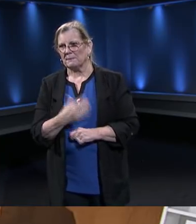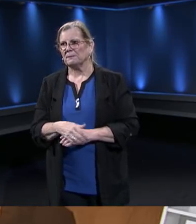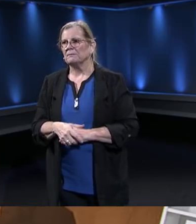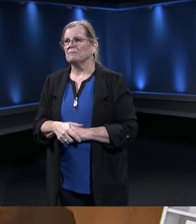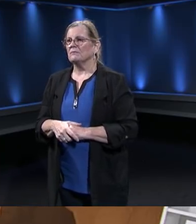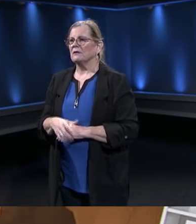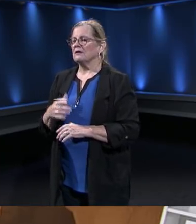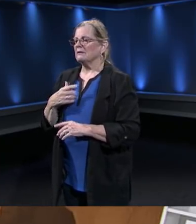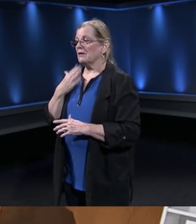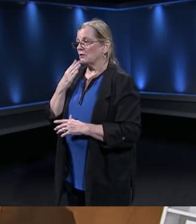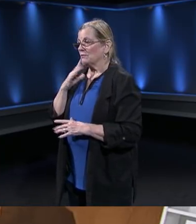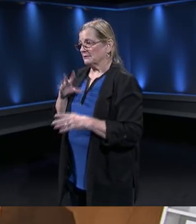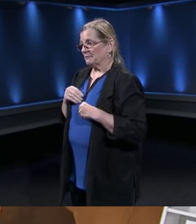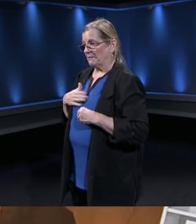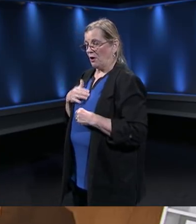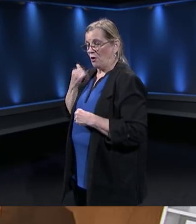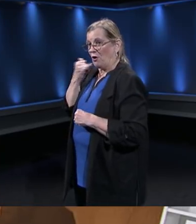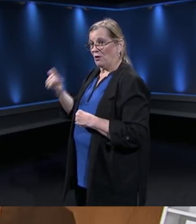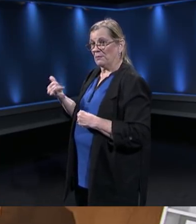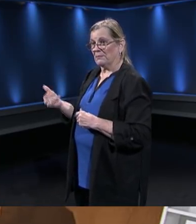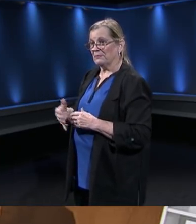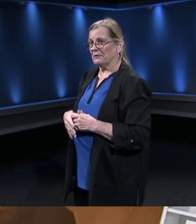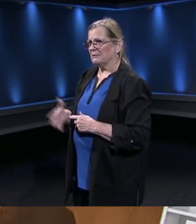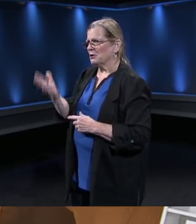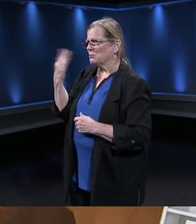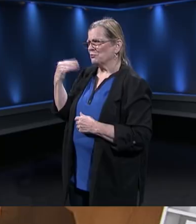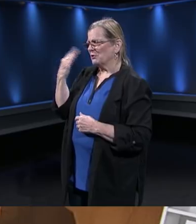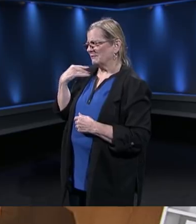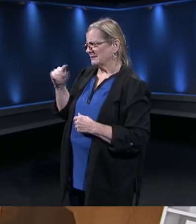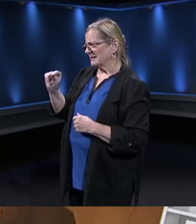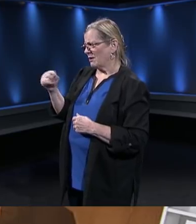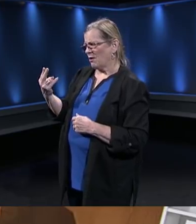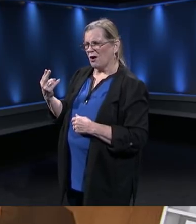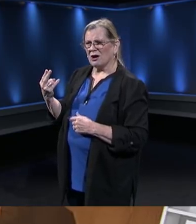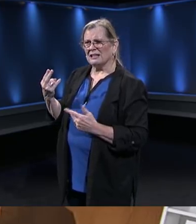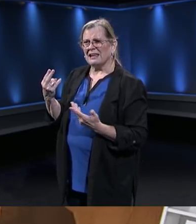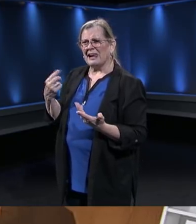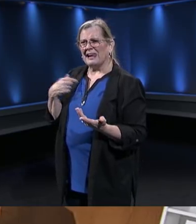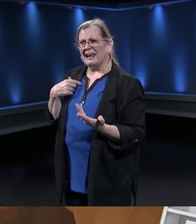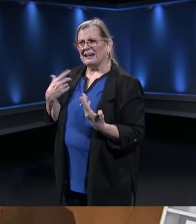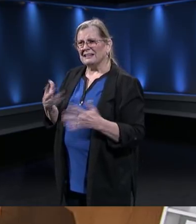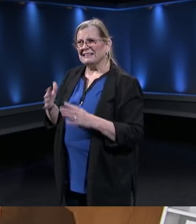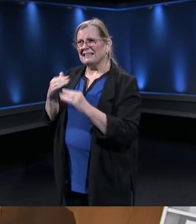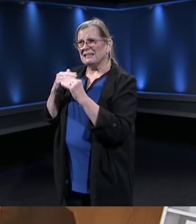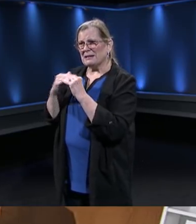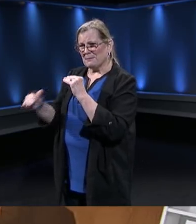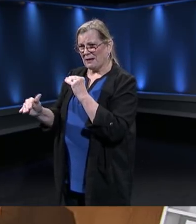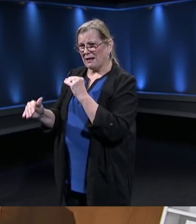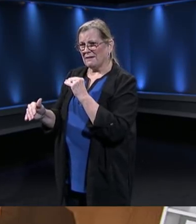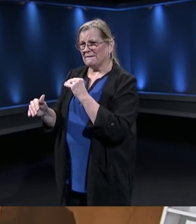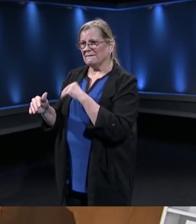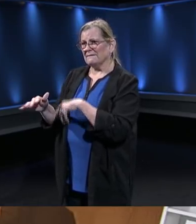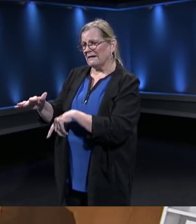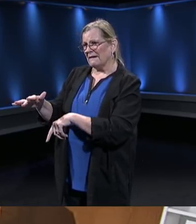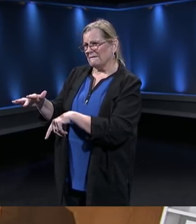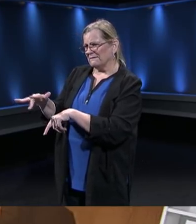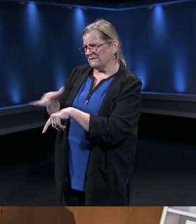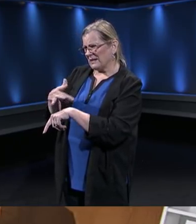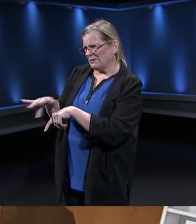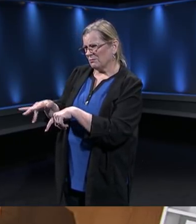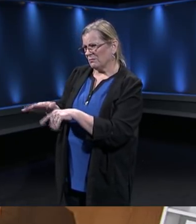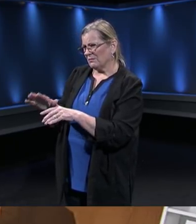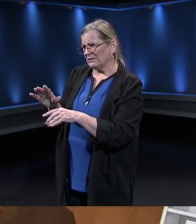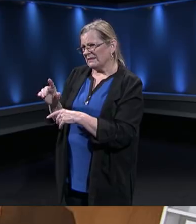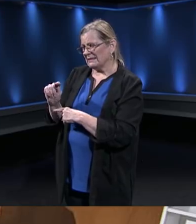an earlier virtual town hall, an email was sent asking about the availability of textbooks. And the gentleman that was